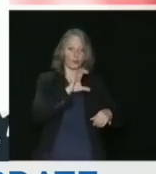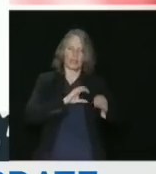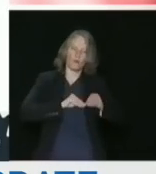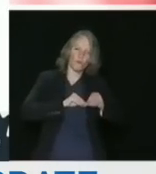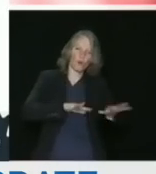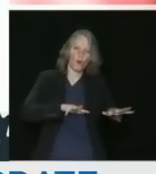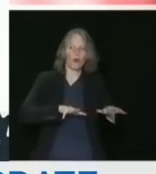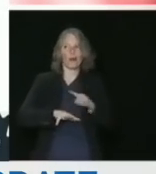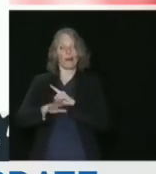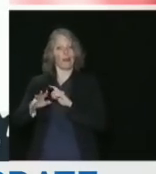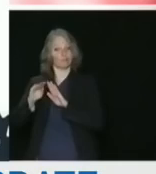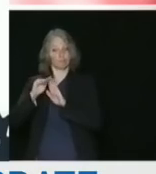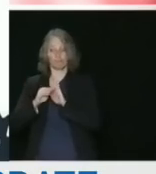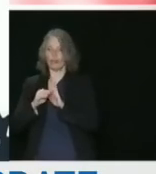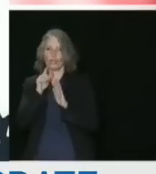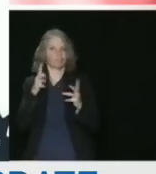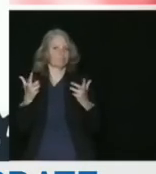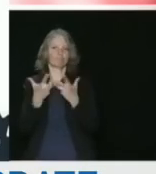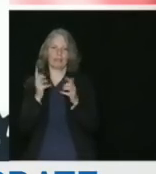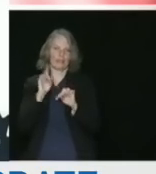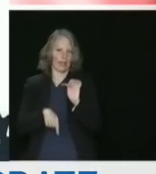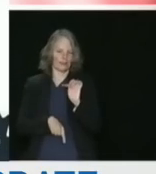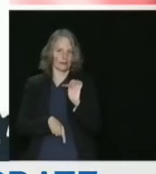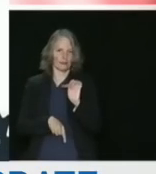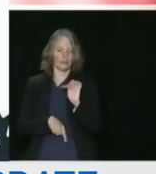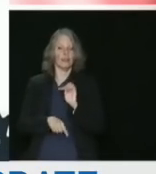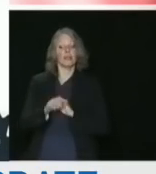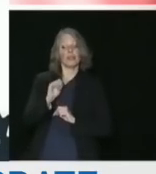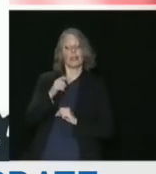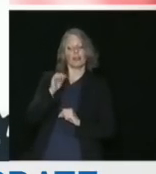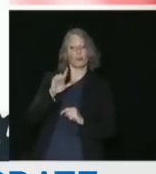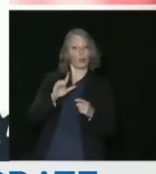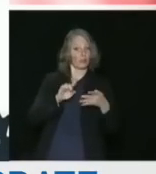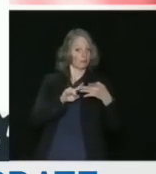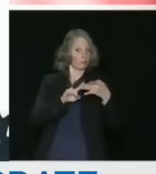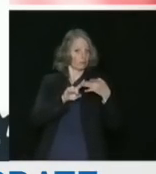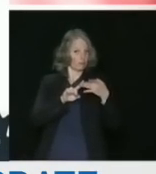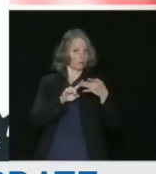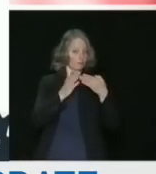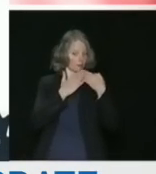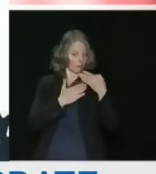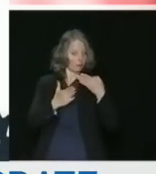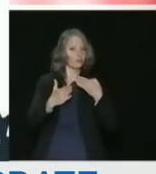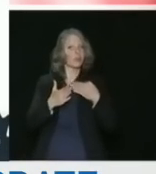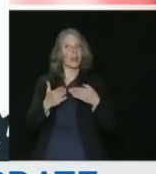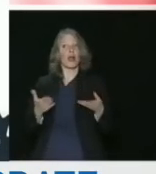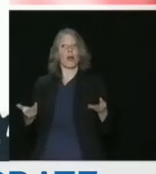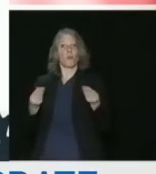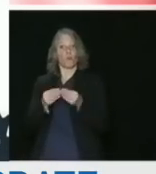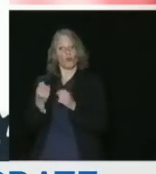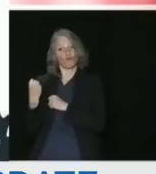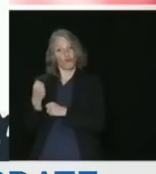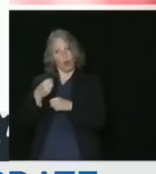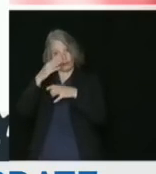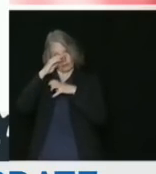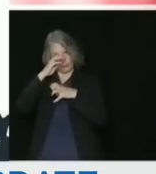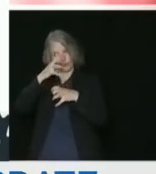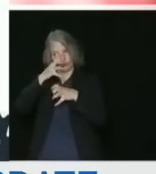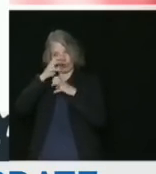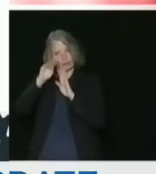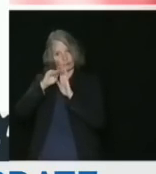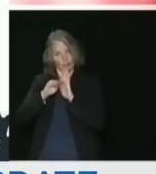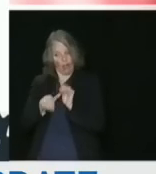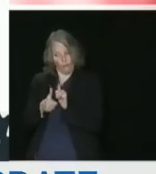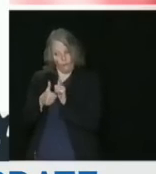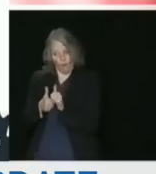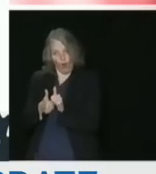of concern at that time. Since about mid-April, as restrictions in high incidence areas began to take